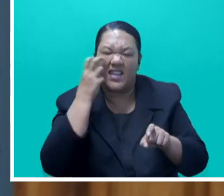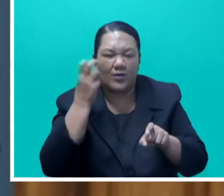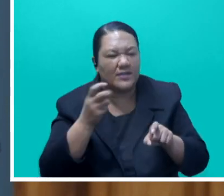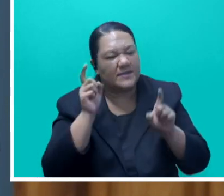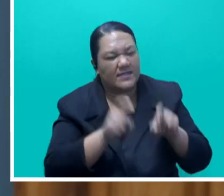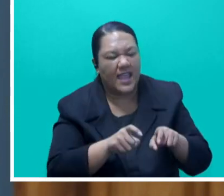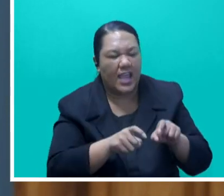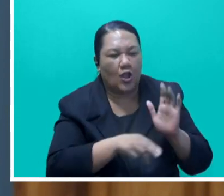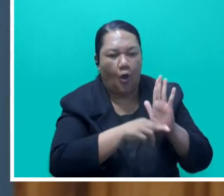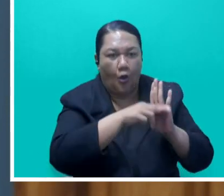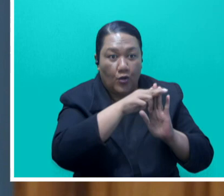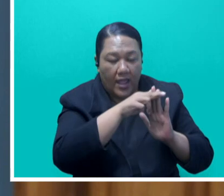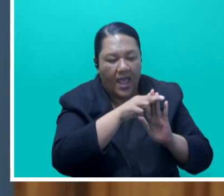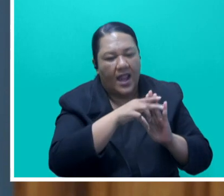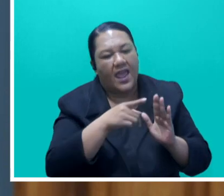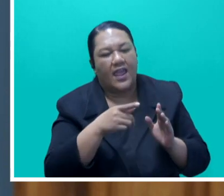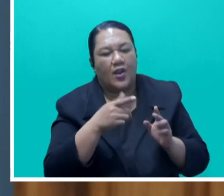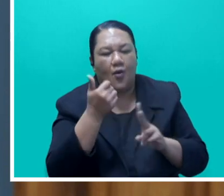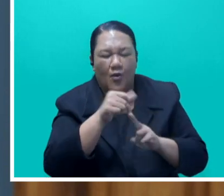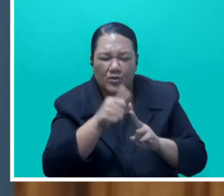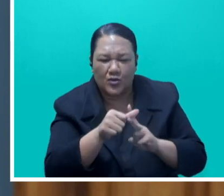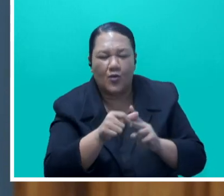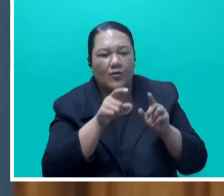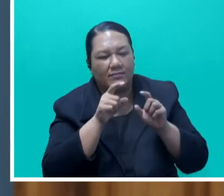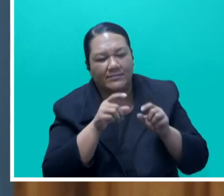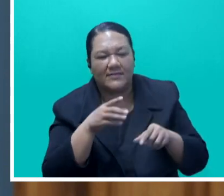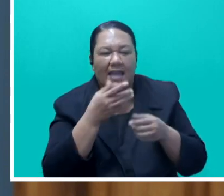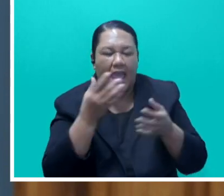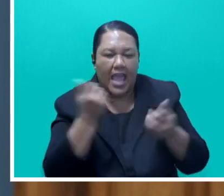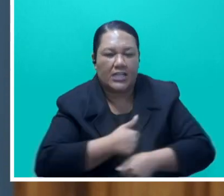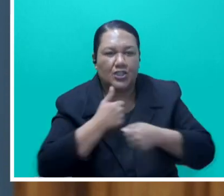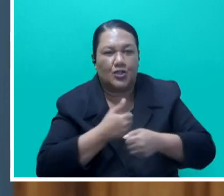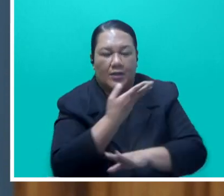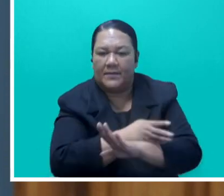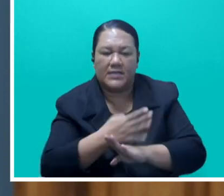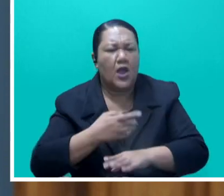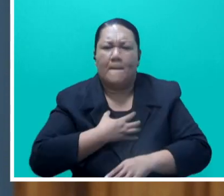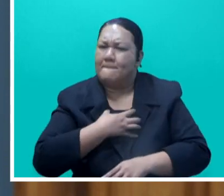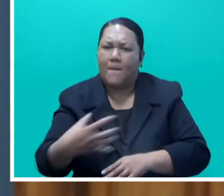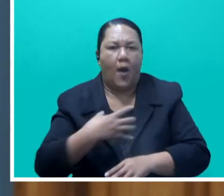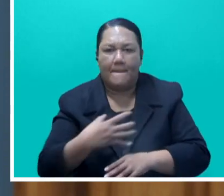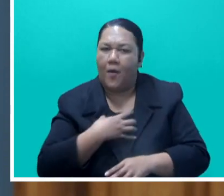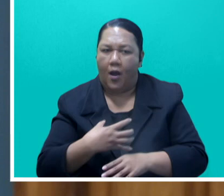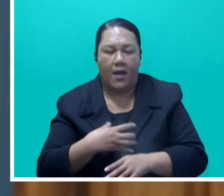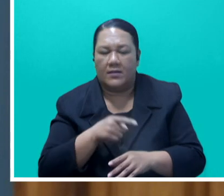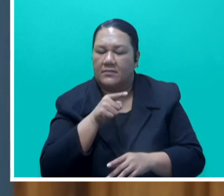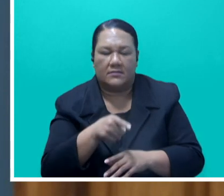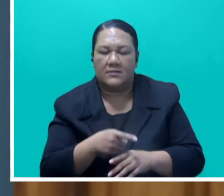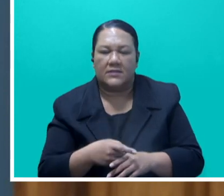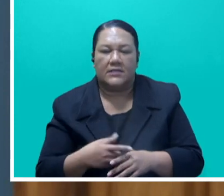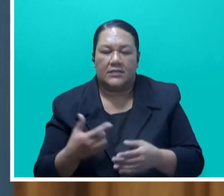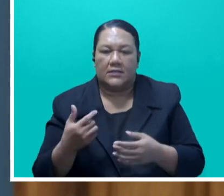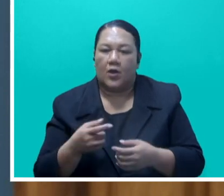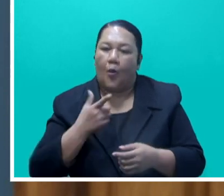beach. There is so much more to offer. The new tourism brand, where happiness comes naturally, speaks to that and reinforces